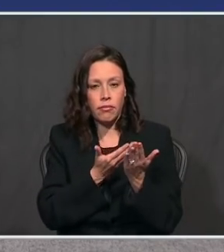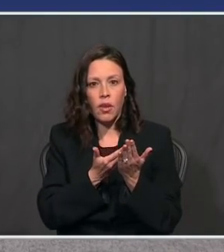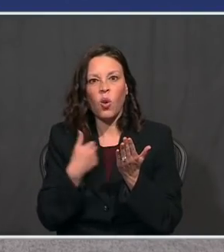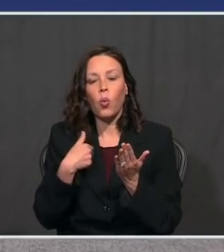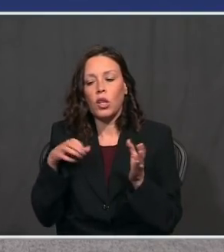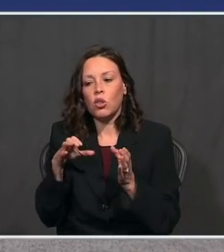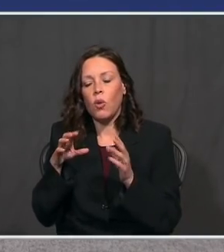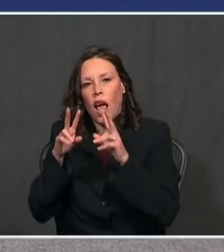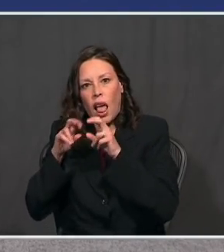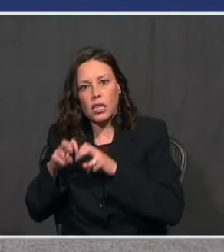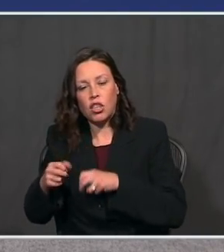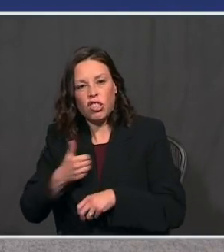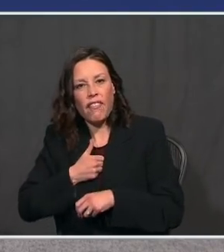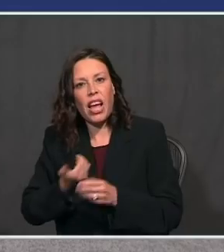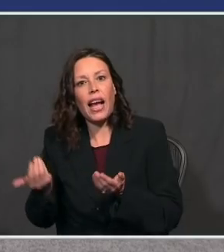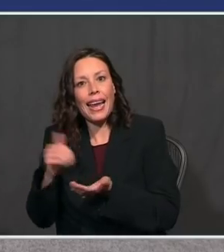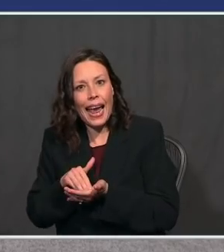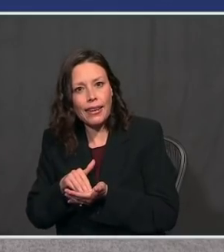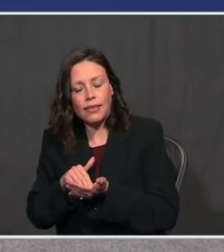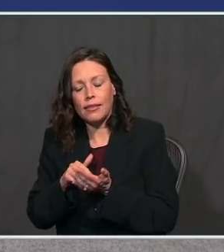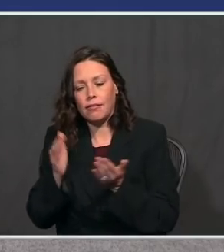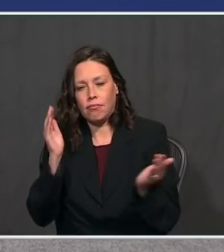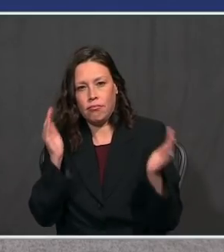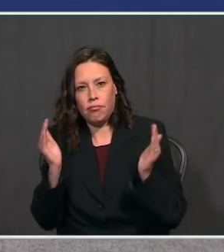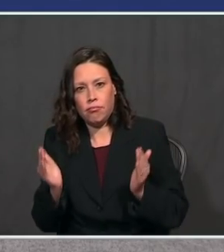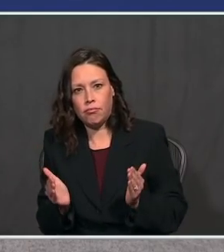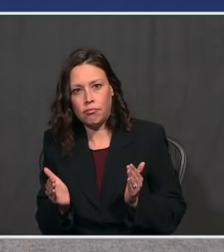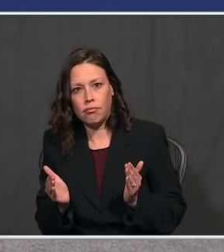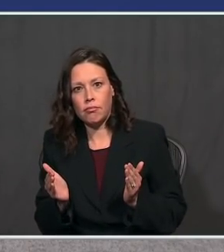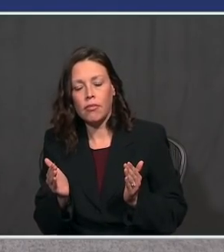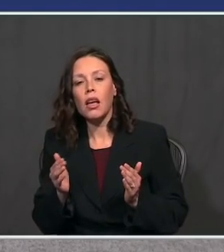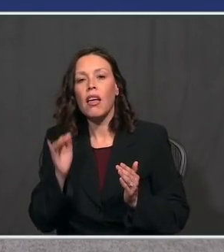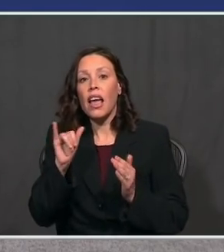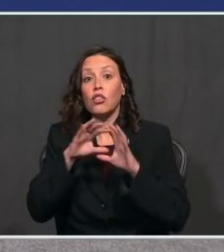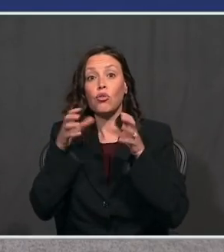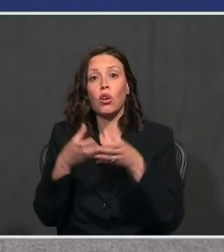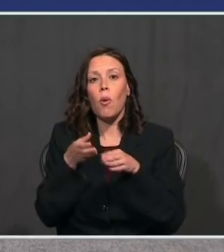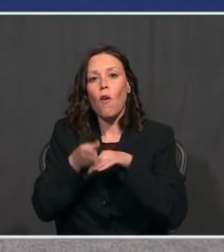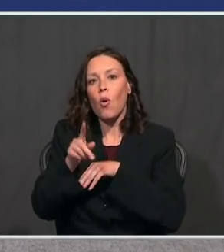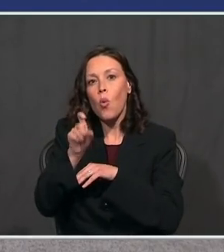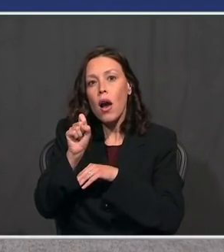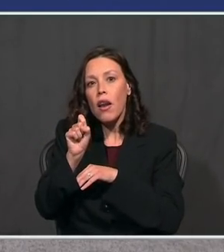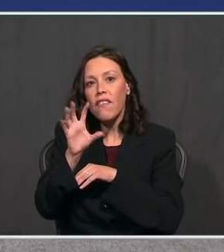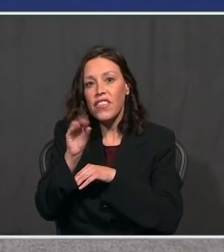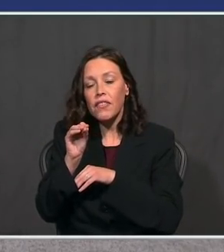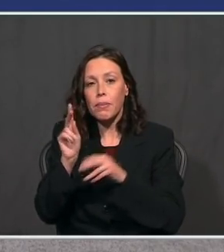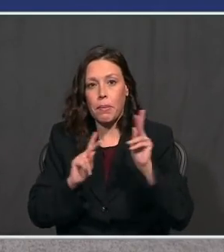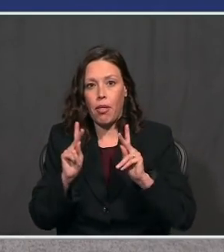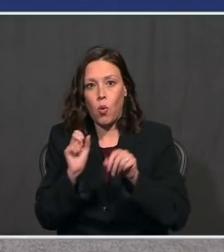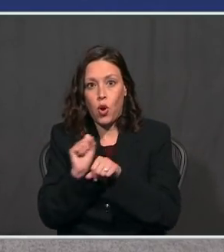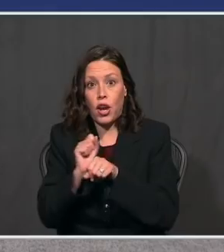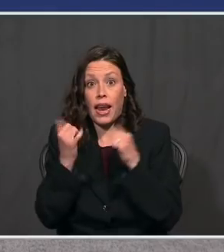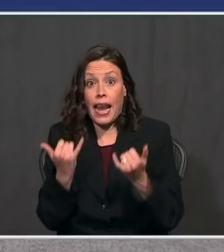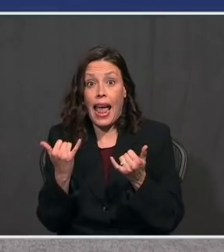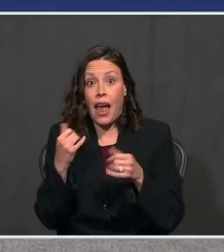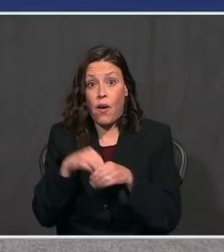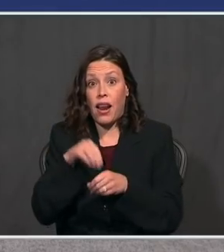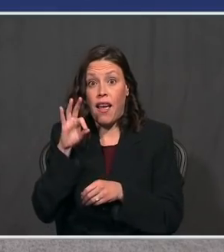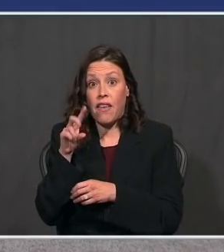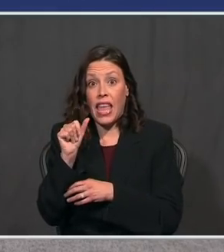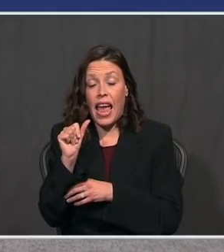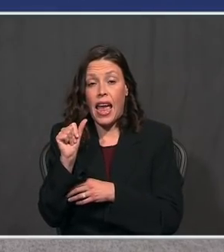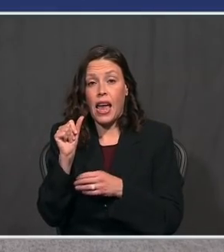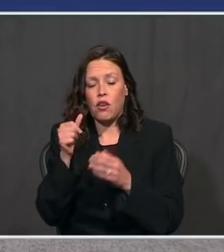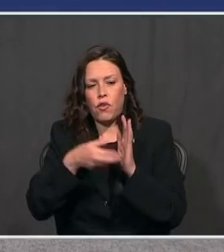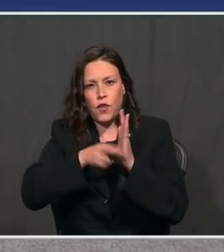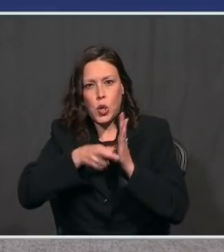do analyses ourselves on that. And it's a group of over 150 people working right now at FDA to go